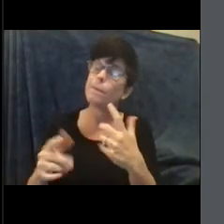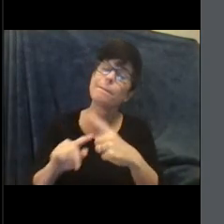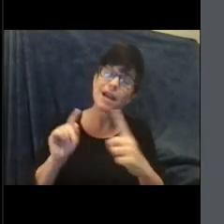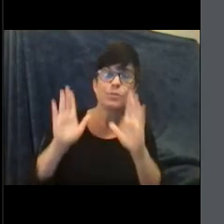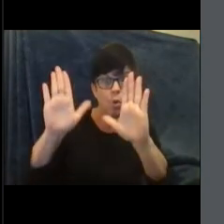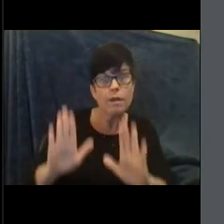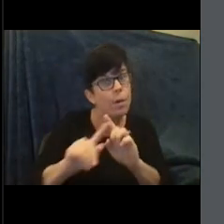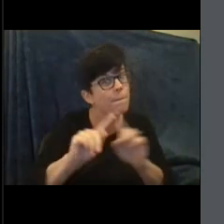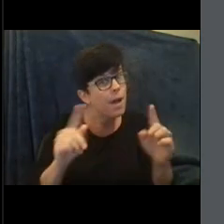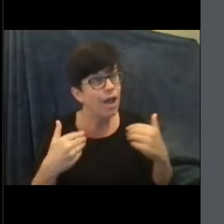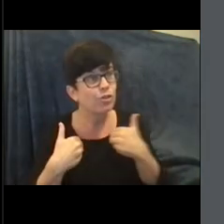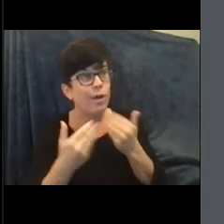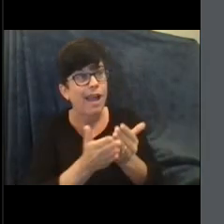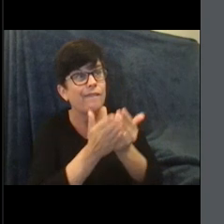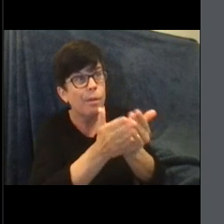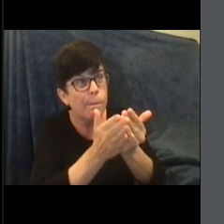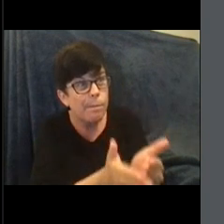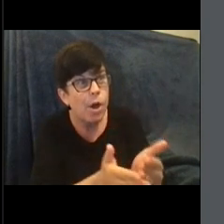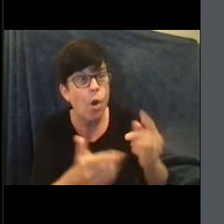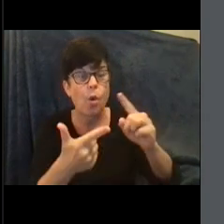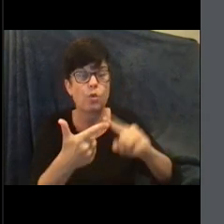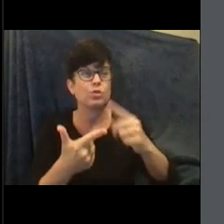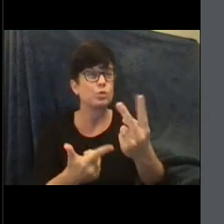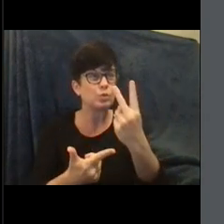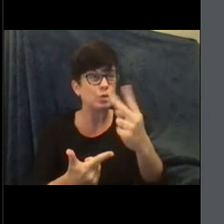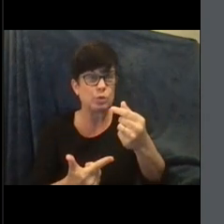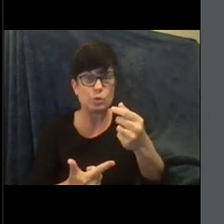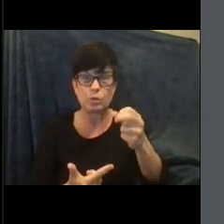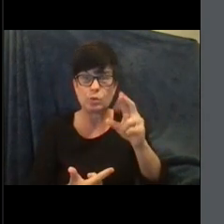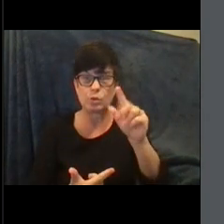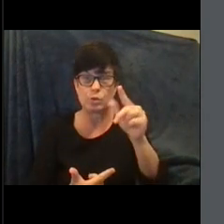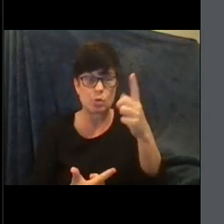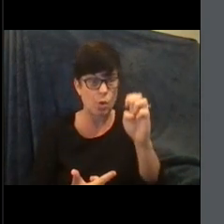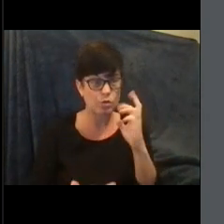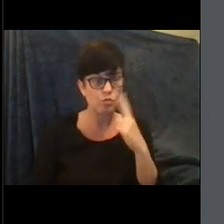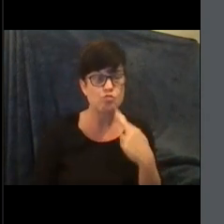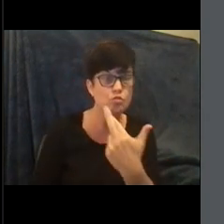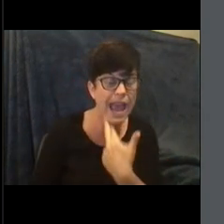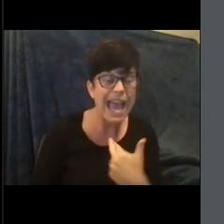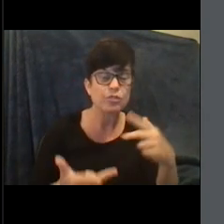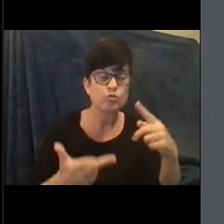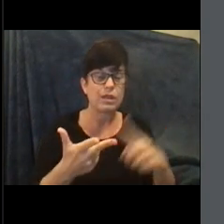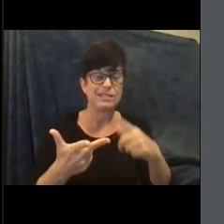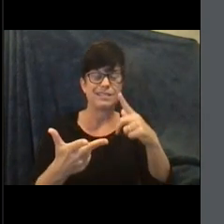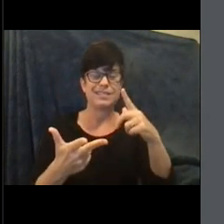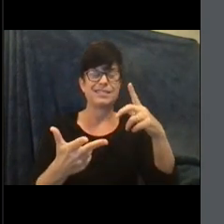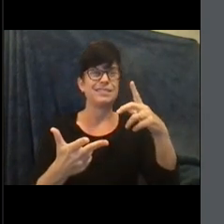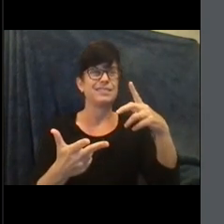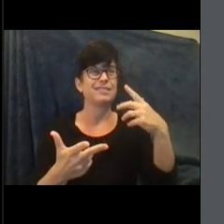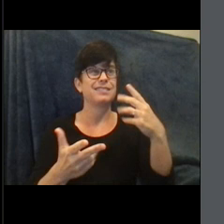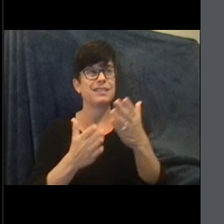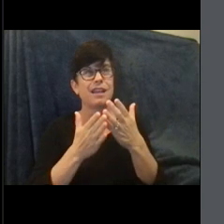Sea Mist, Banana Boat, Two Georges, and all the other retail spaces that are down there. Casa Costa